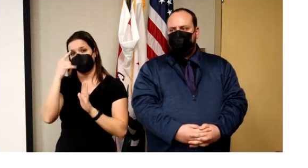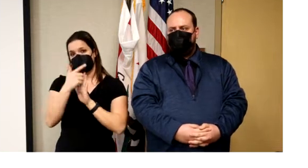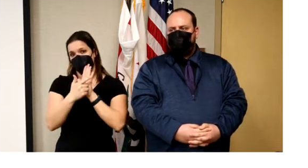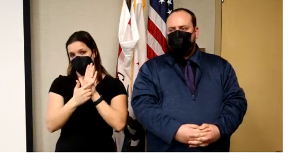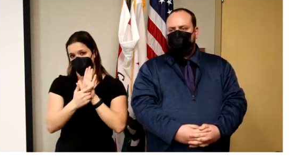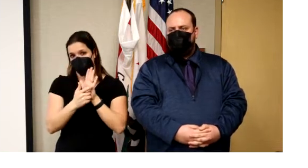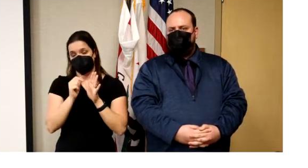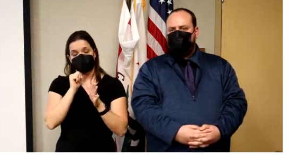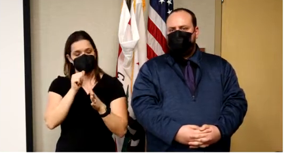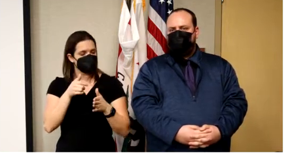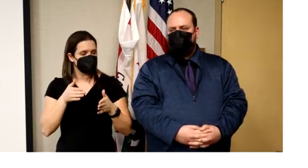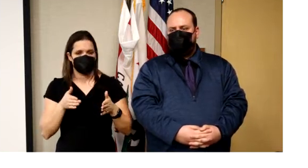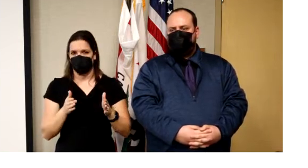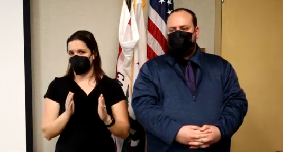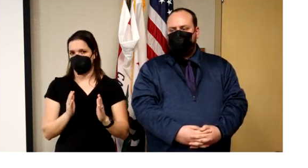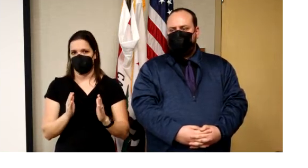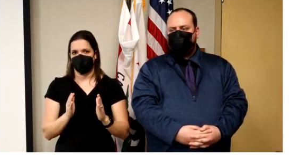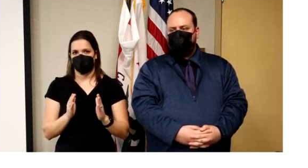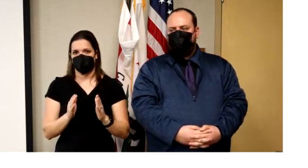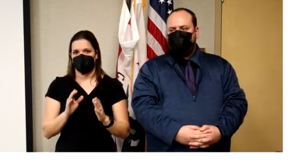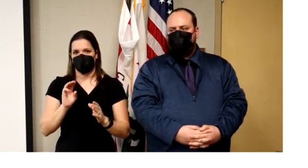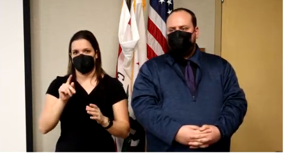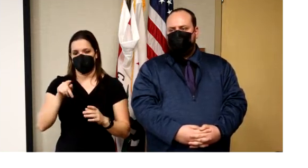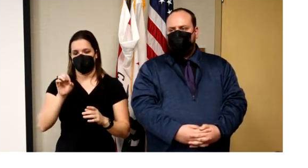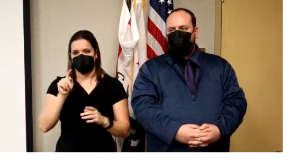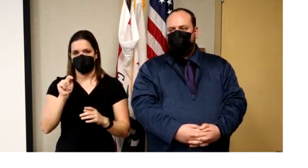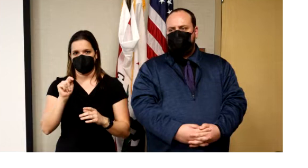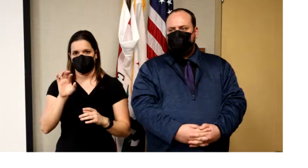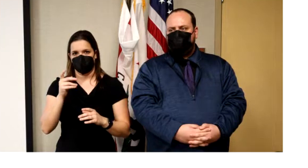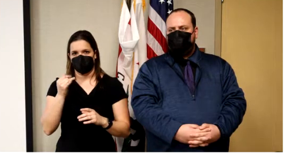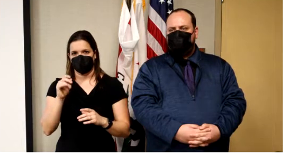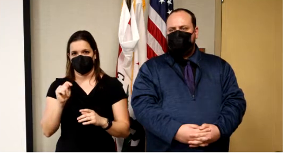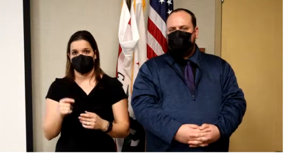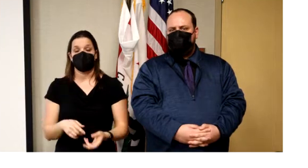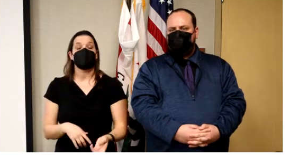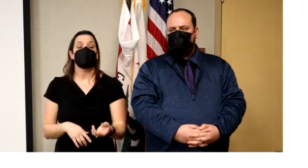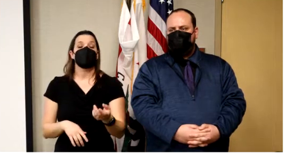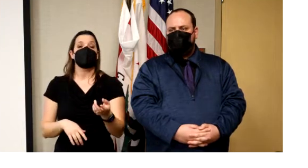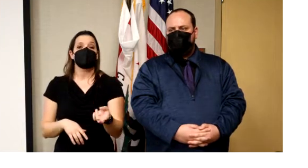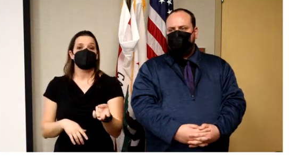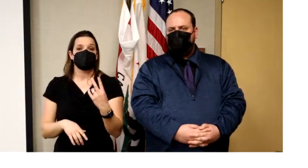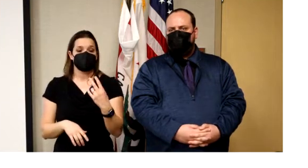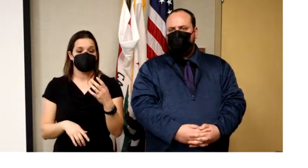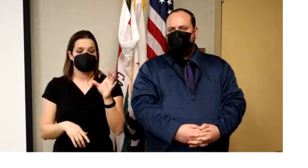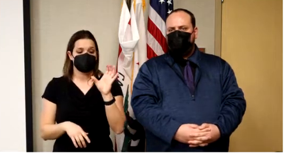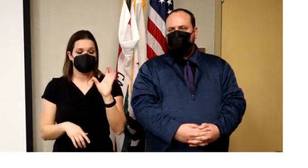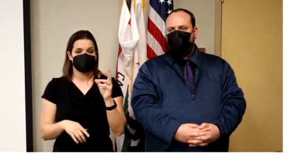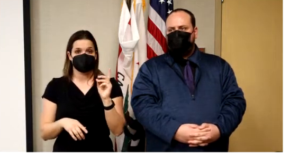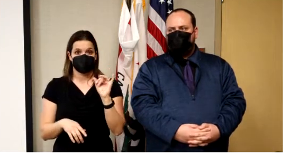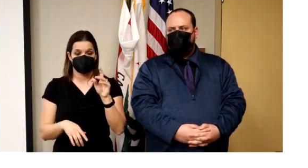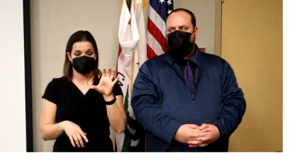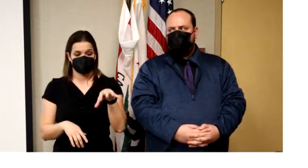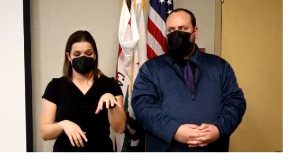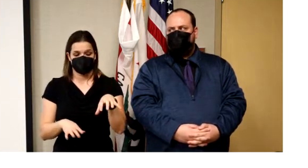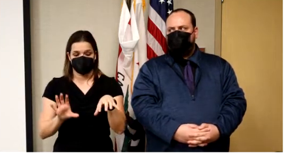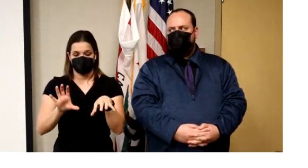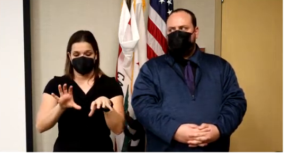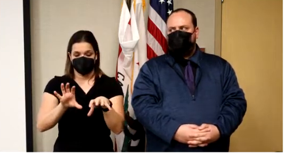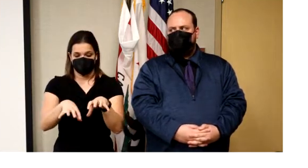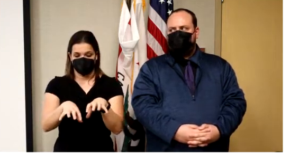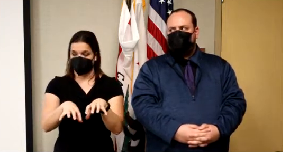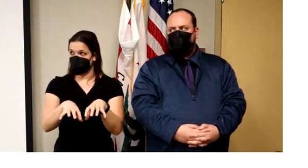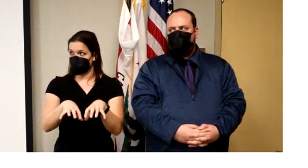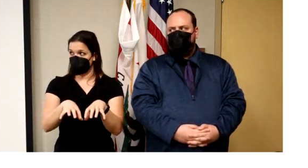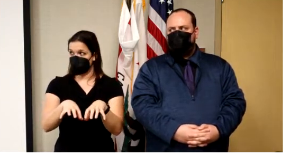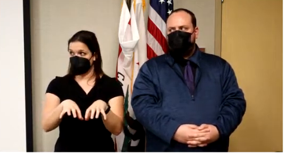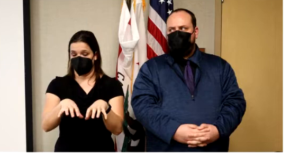no longer allows point contiguity, where two districts, their only way of touching, if this was a district where their only point